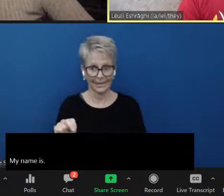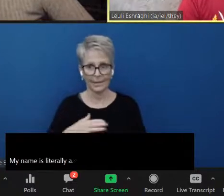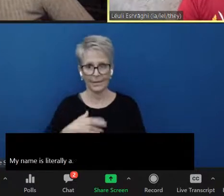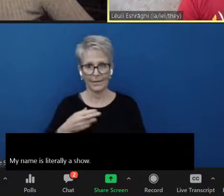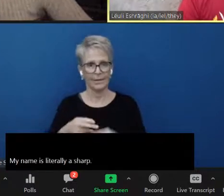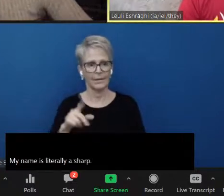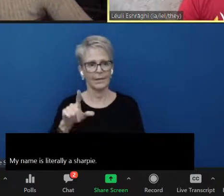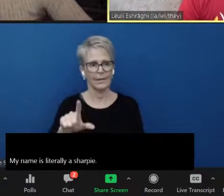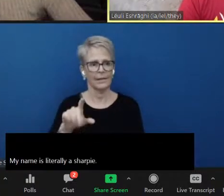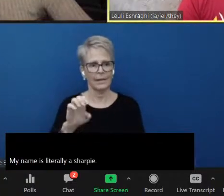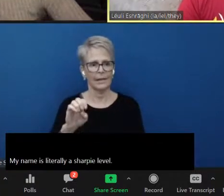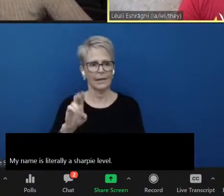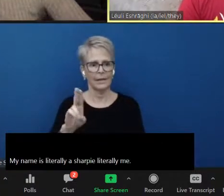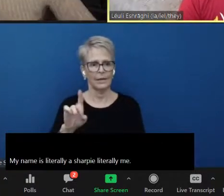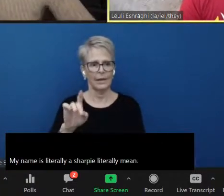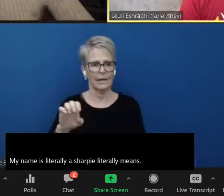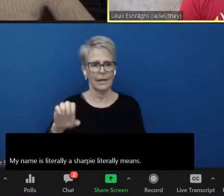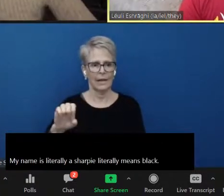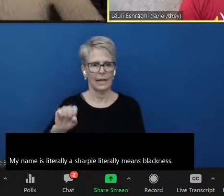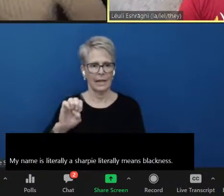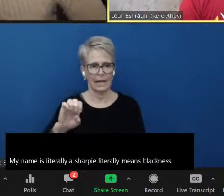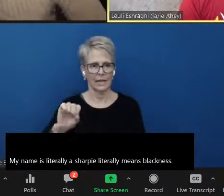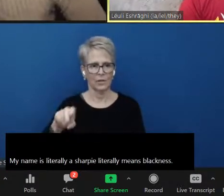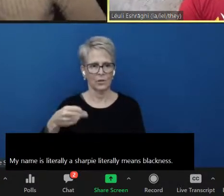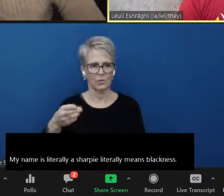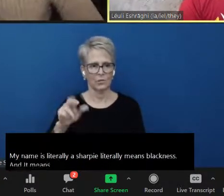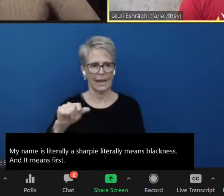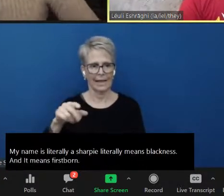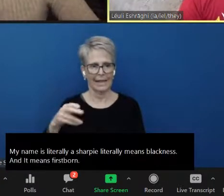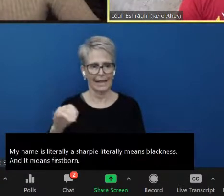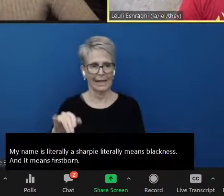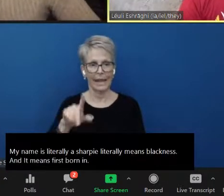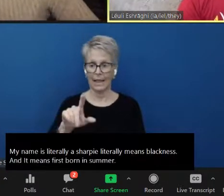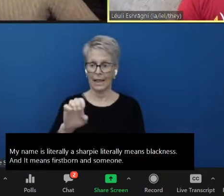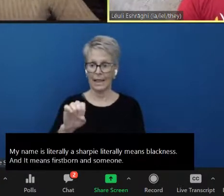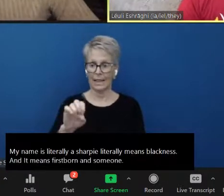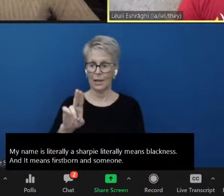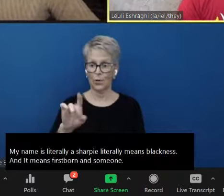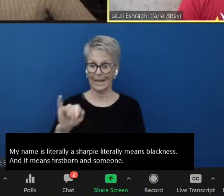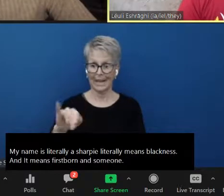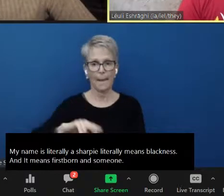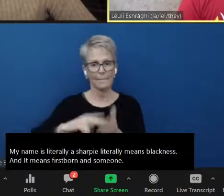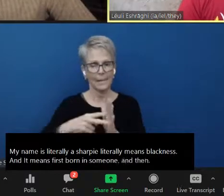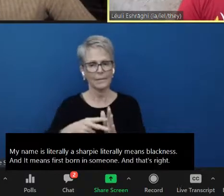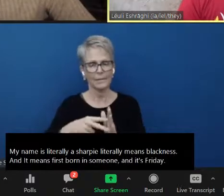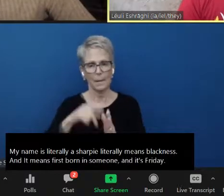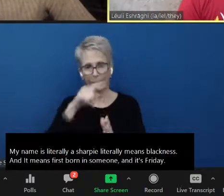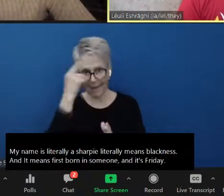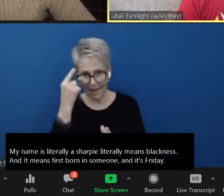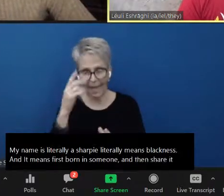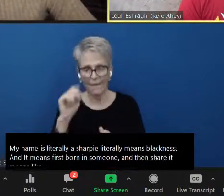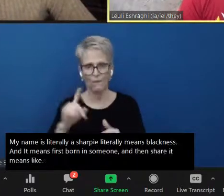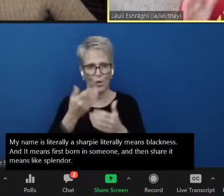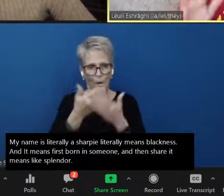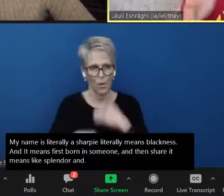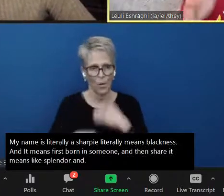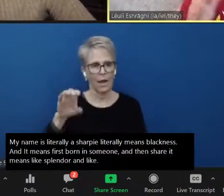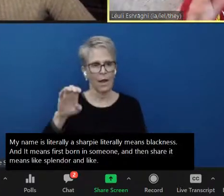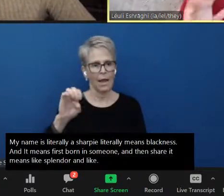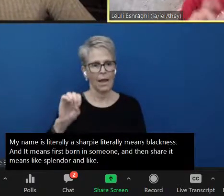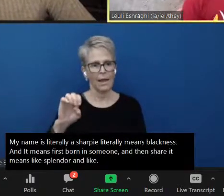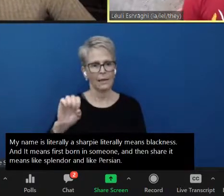Léuli Eshrāghi. Léuli means blackness, and it means firstborn in Samoan. And Eshrāghi means like splendor in